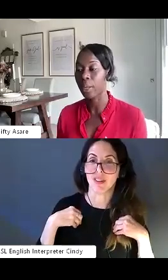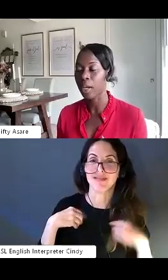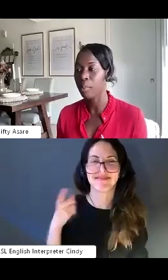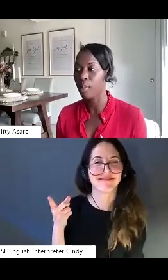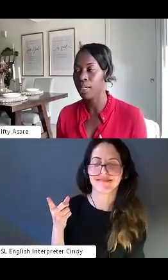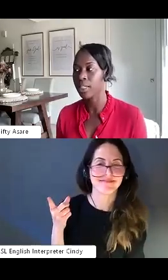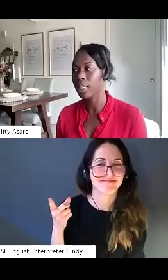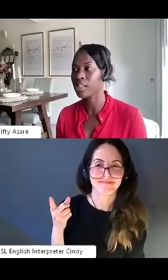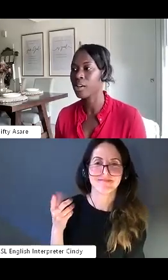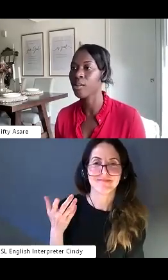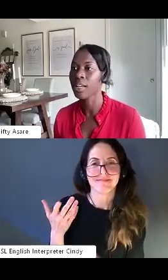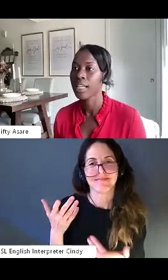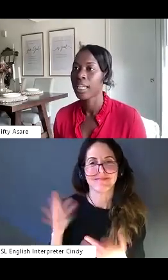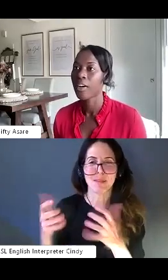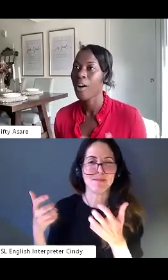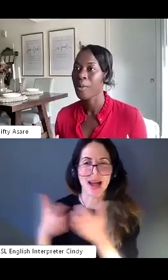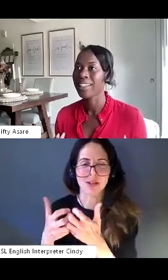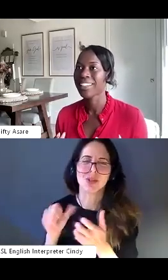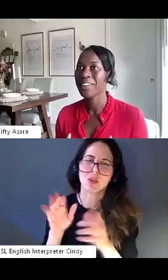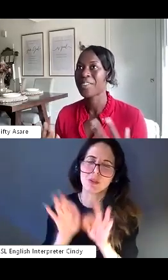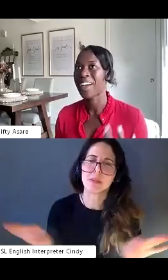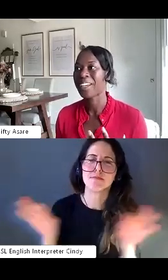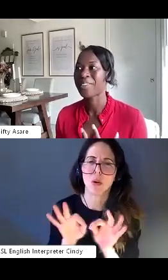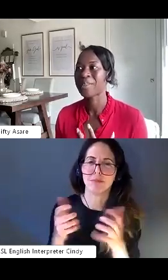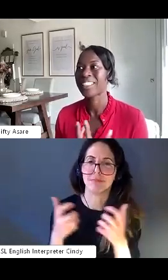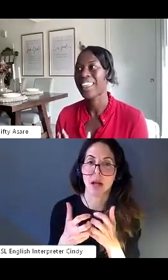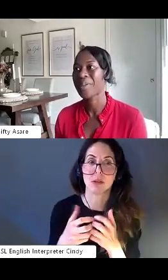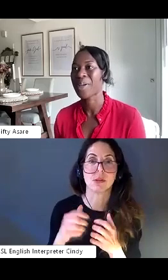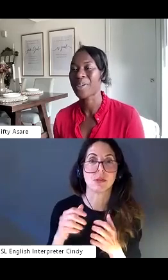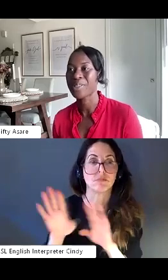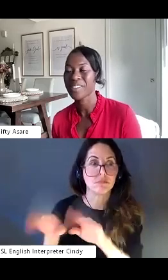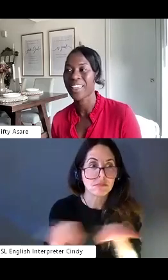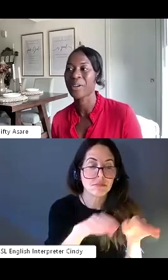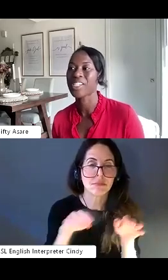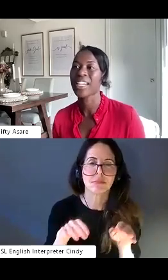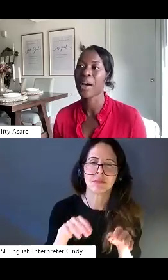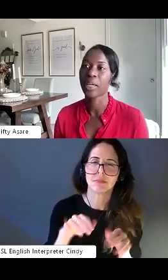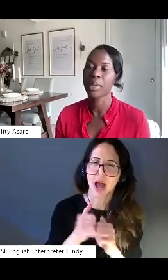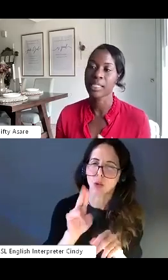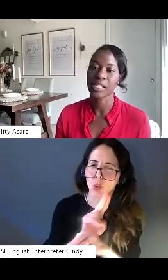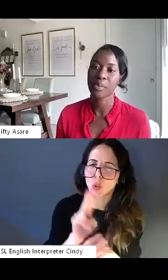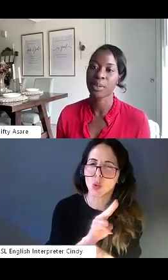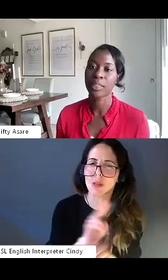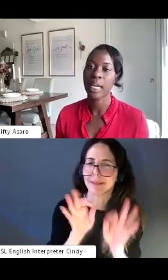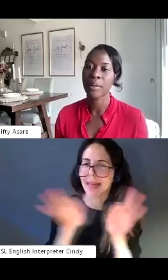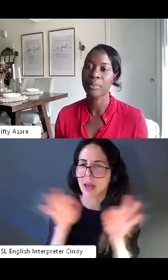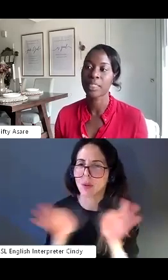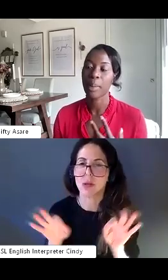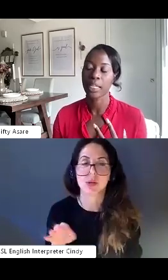was very important. And so always kind of inviting folks to think about their use of language and how it can be